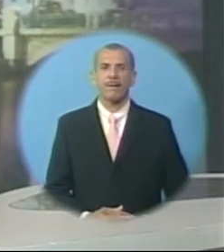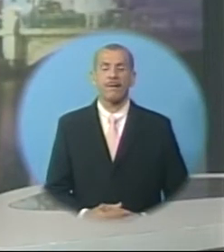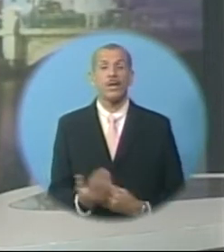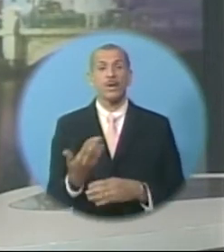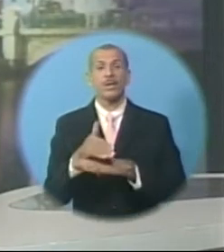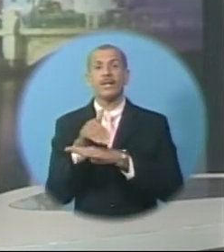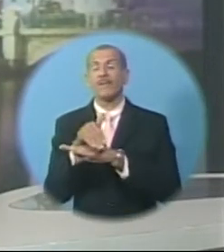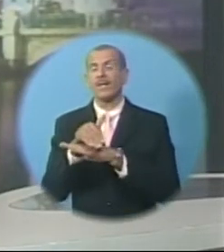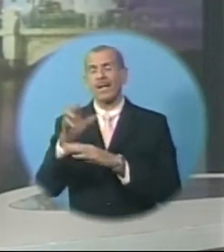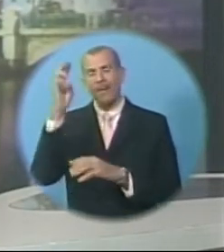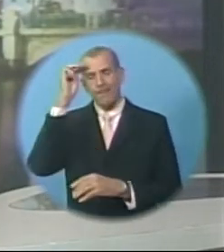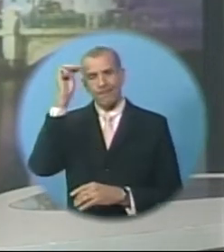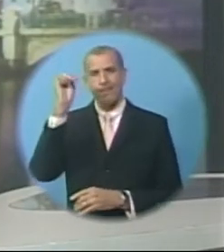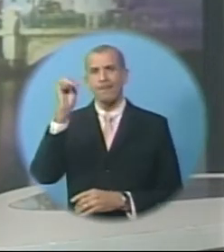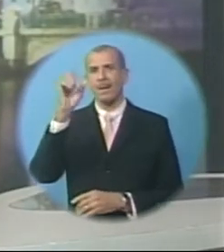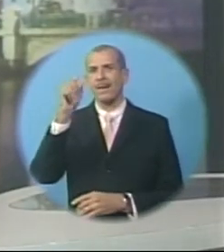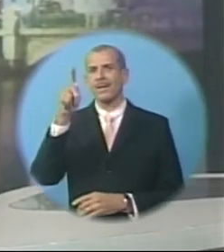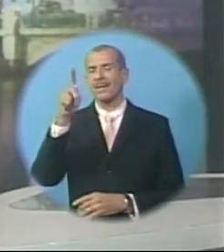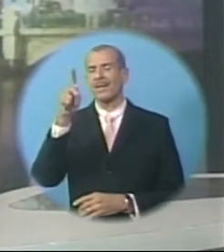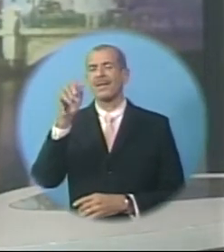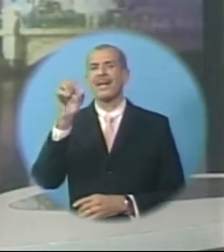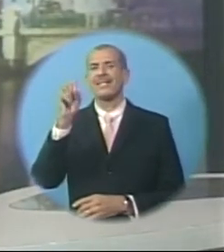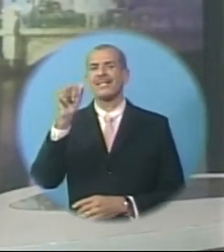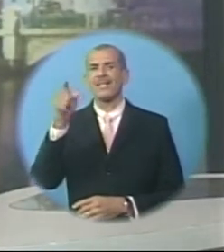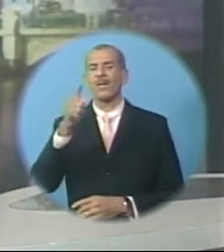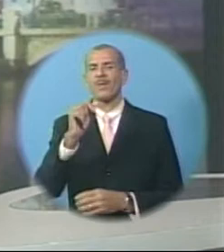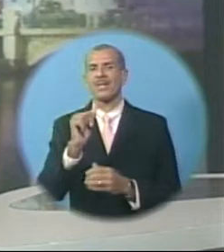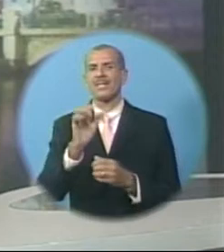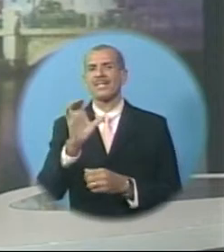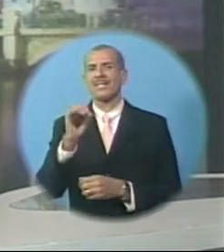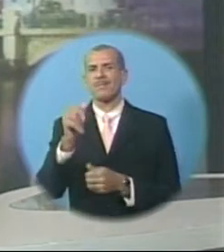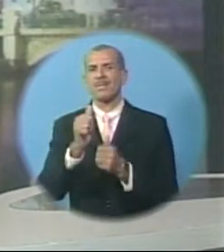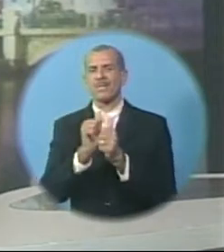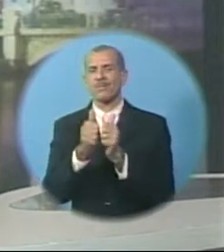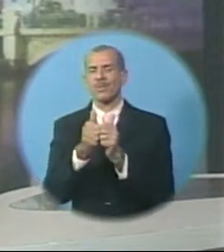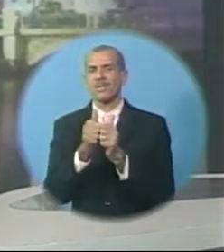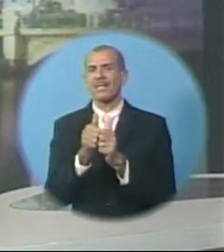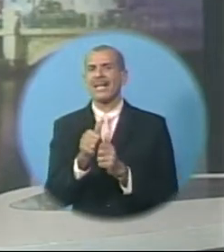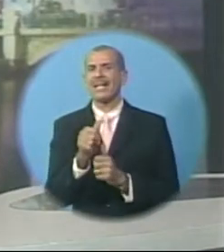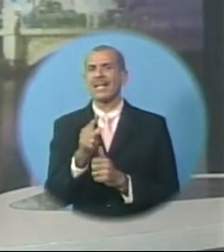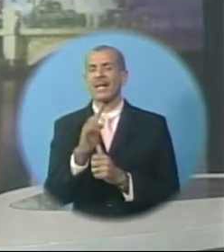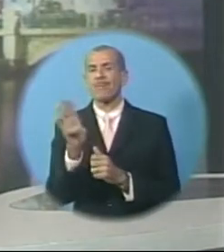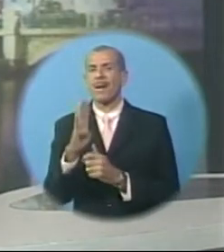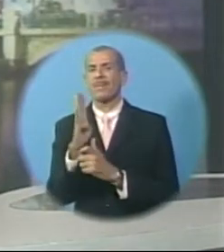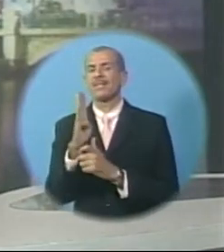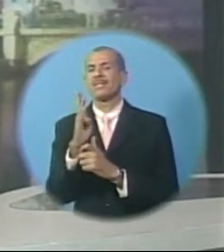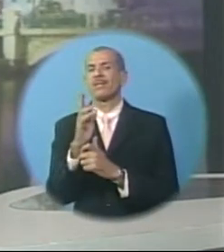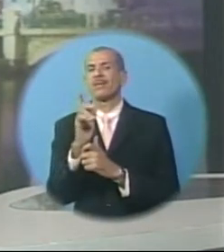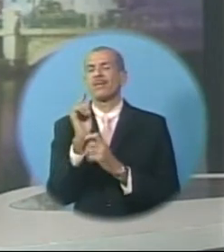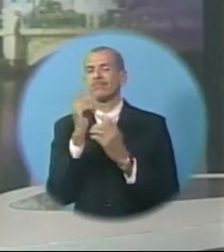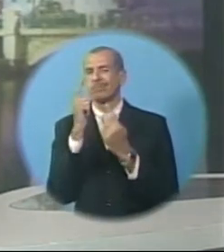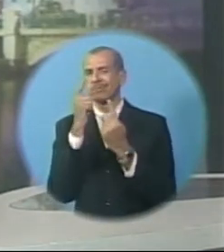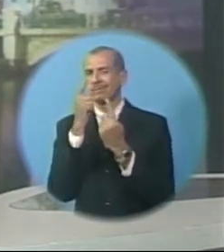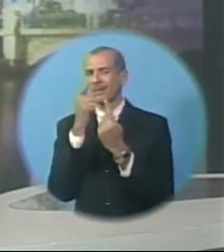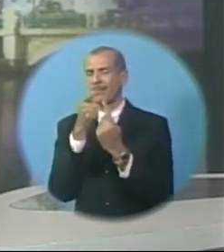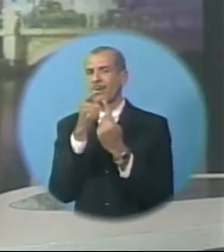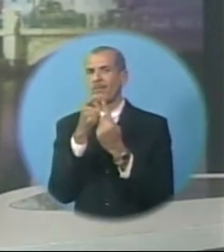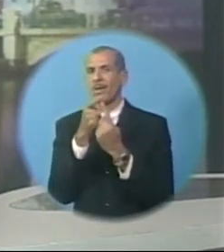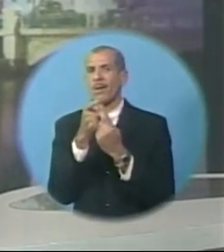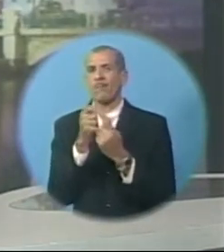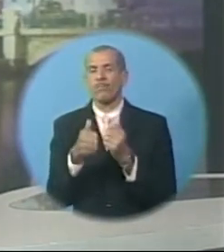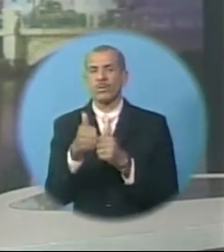Good evening, I'm Mark Seal with your CBC Sports. Team Barbados are targeting maximum points in this weekend's home round